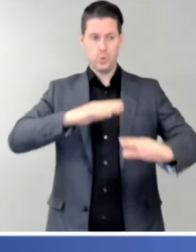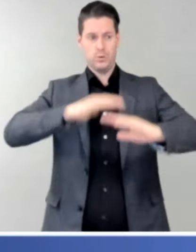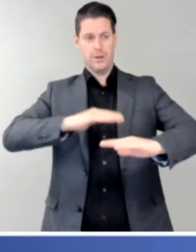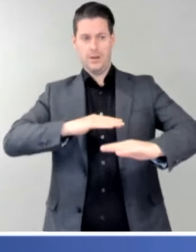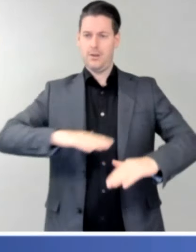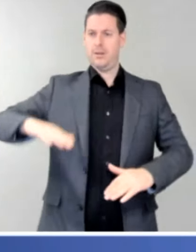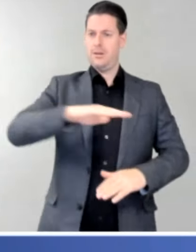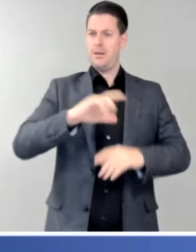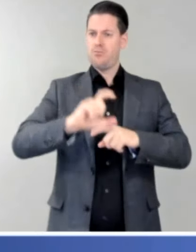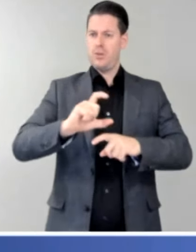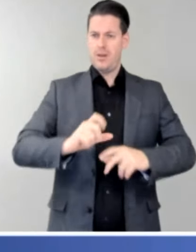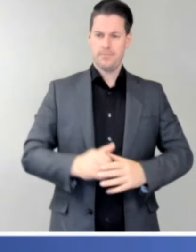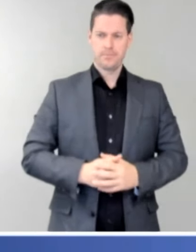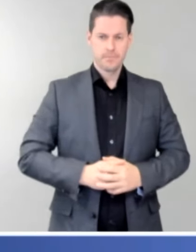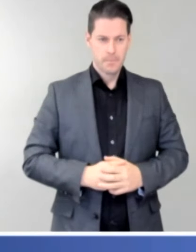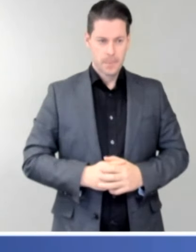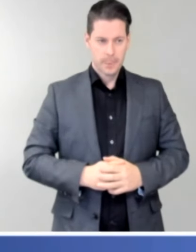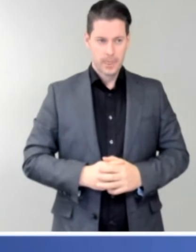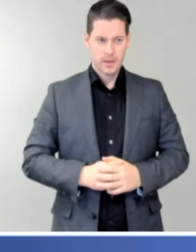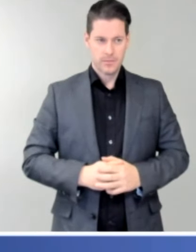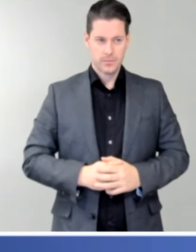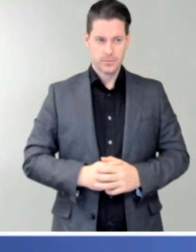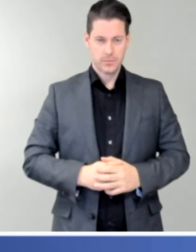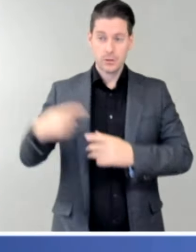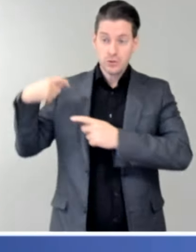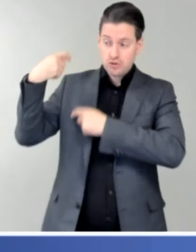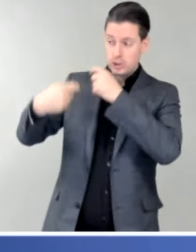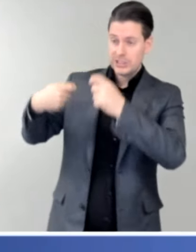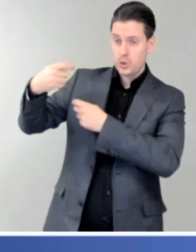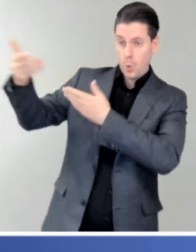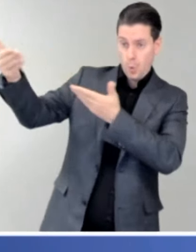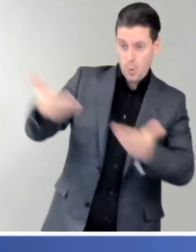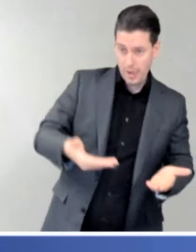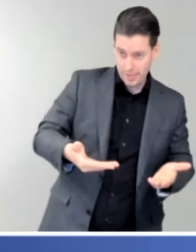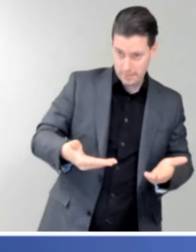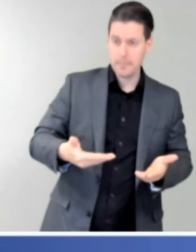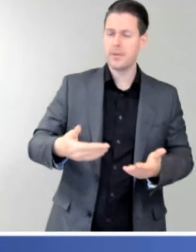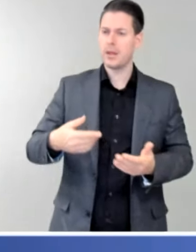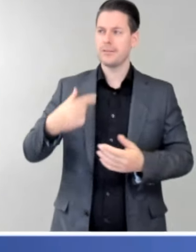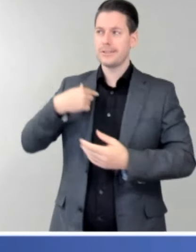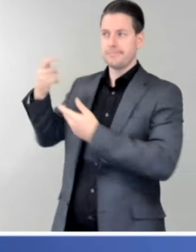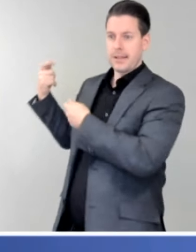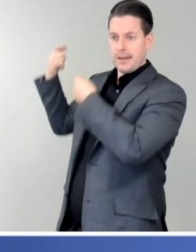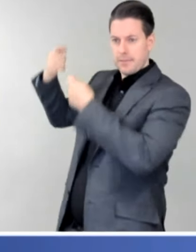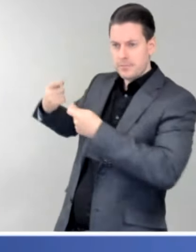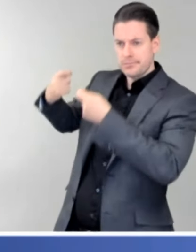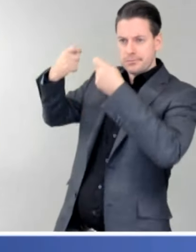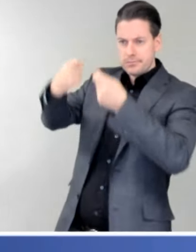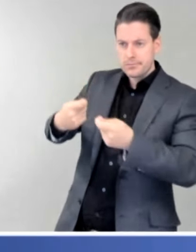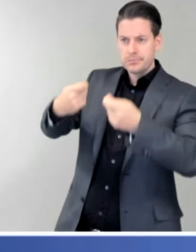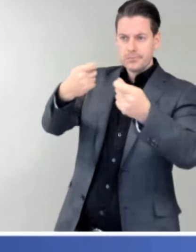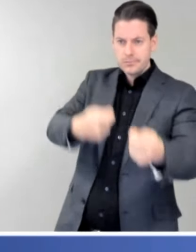all. The tradition of welcoming the people to country is a practice that was handed down by our ancestors, old people and elders from the beginning of